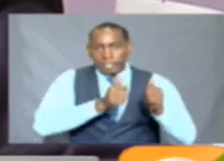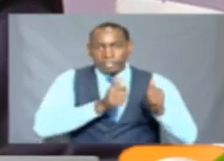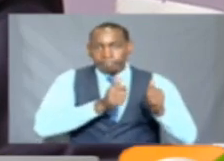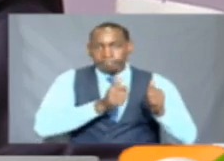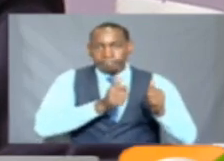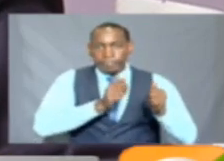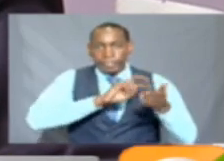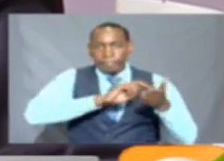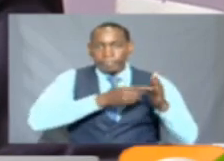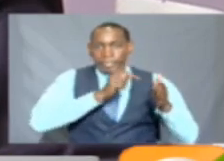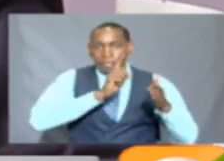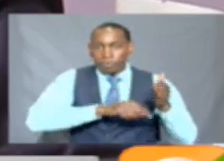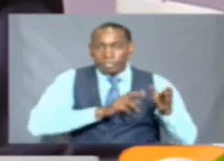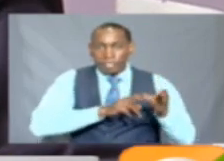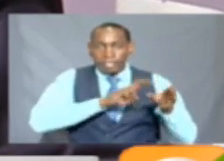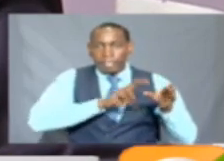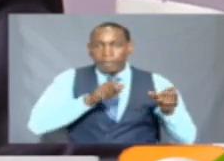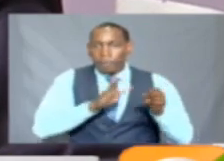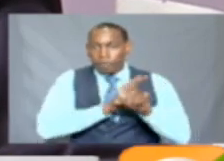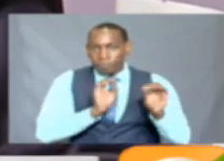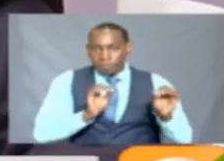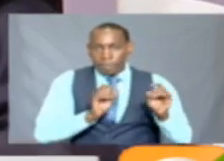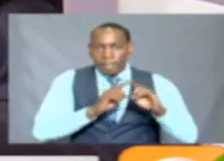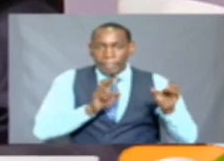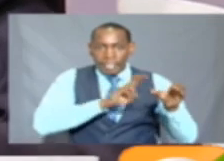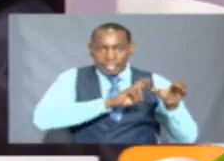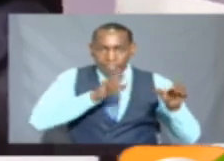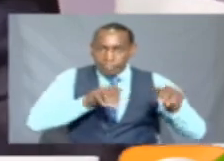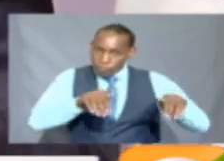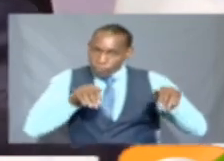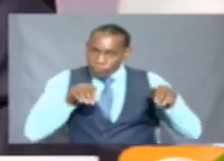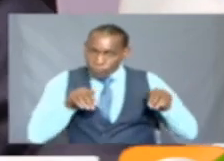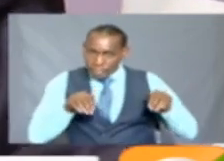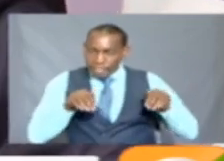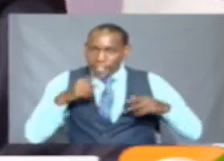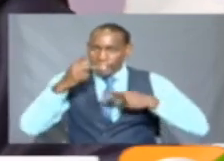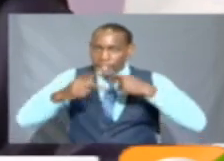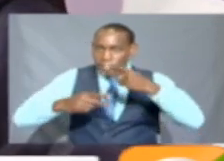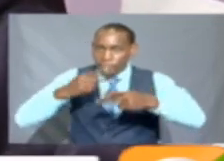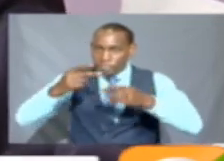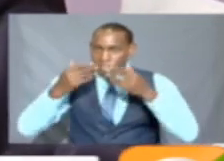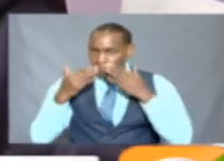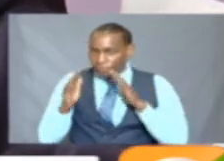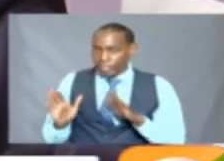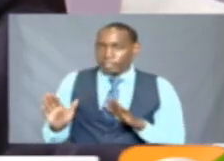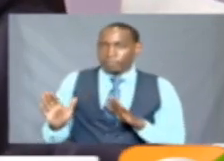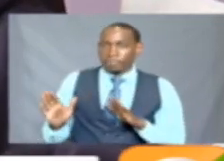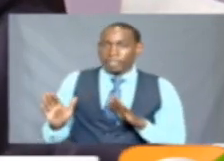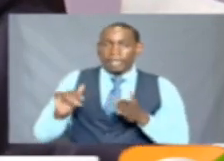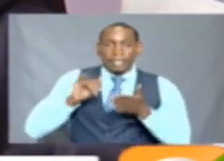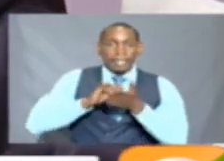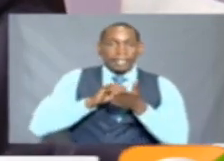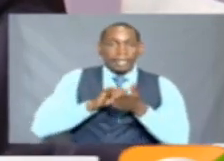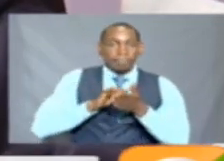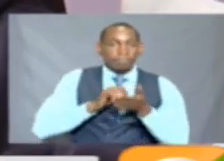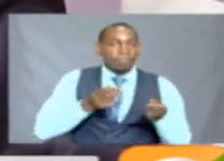necessarily resigning. Yeah. But stepping aside and waiting for the processes to be complete. And that